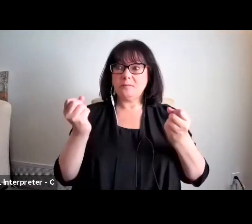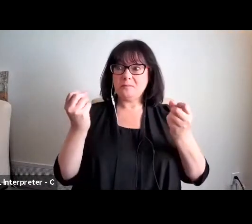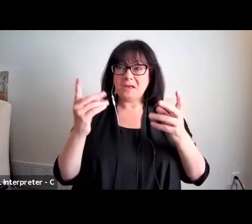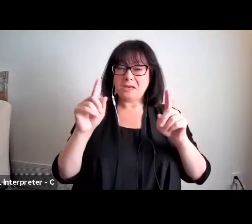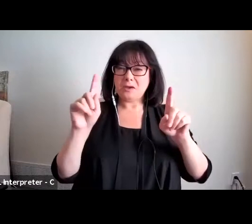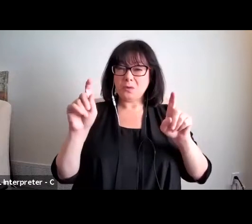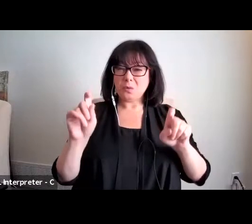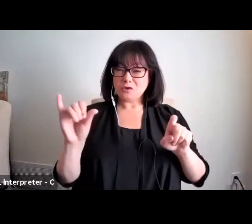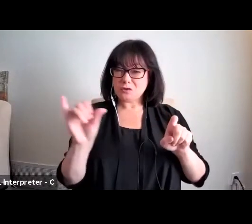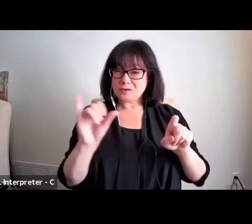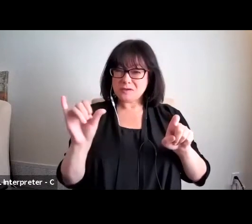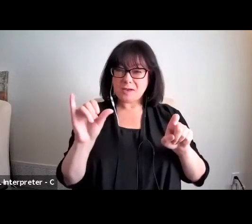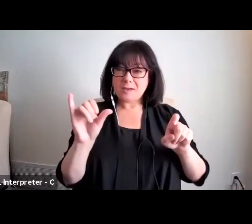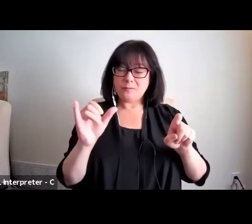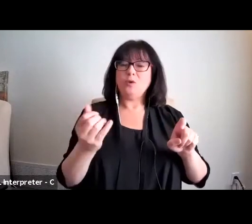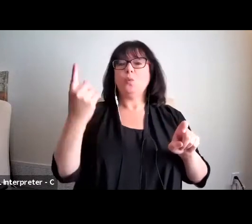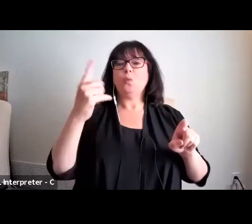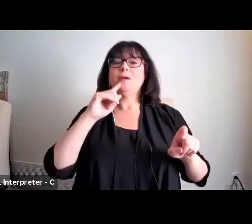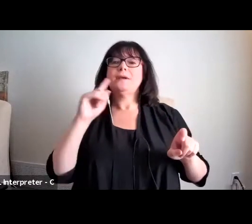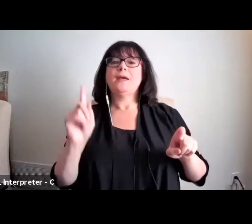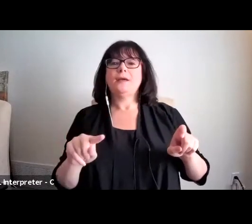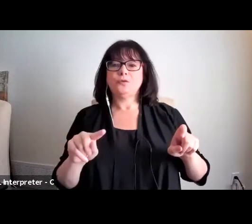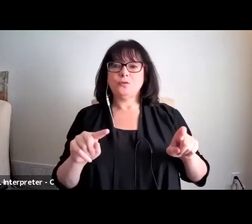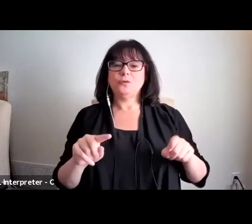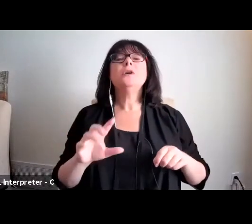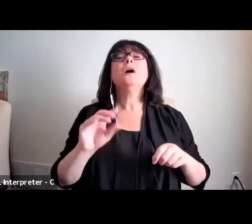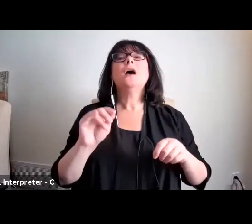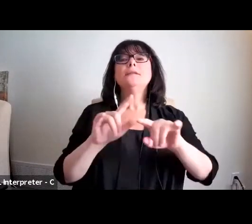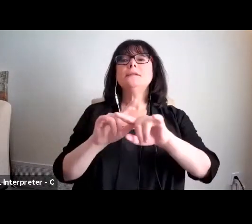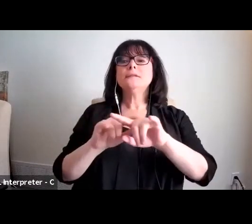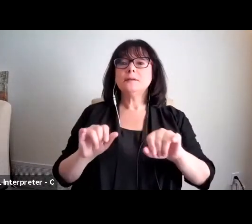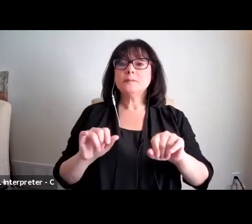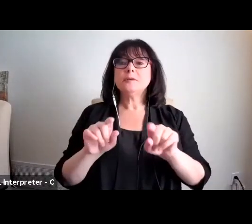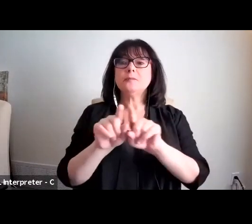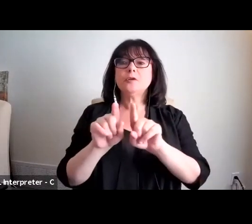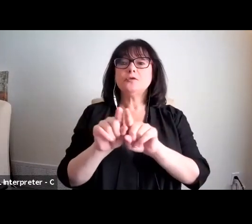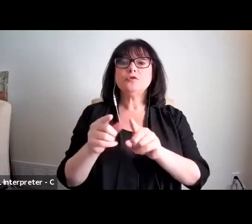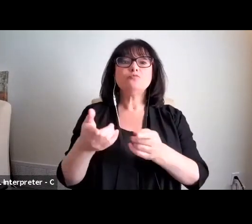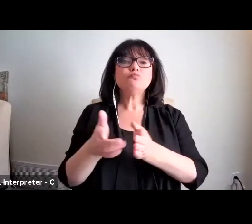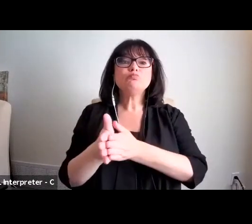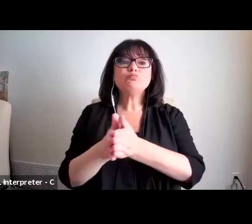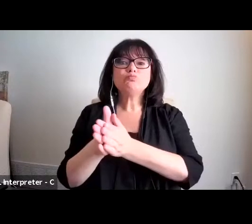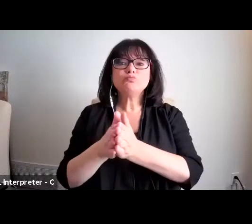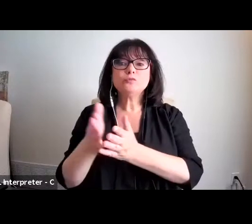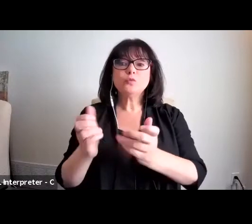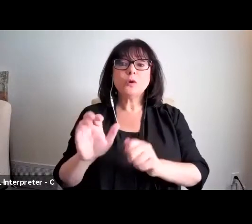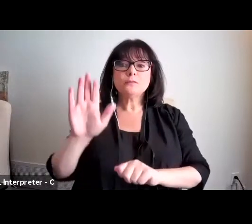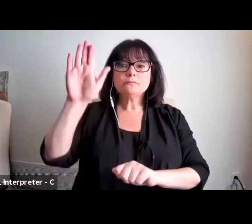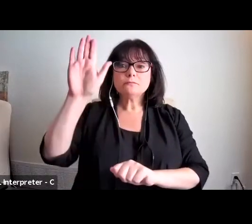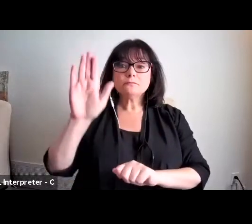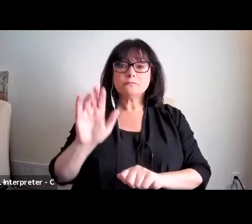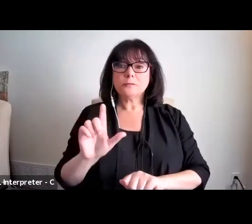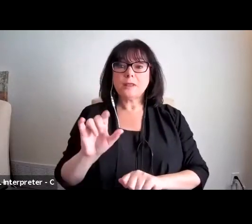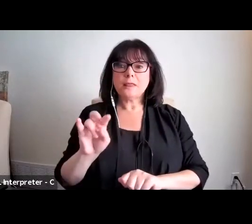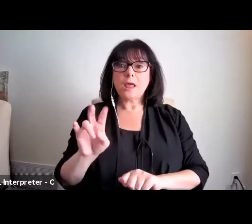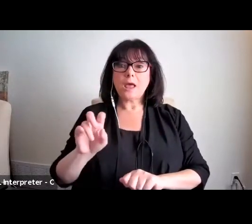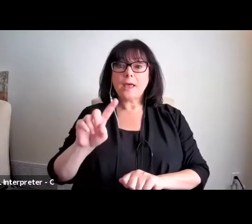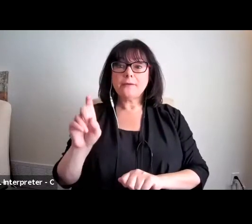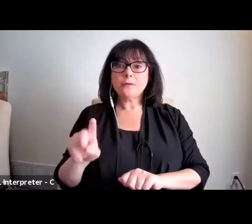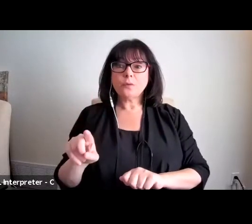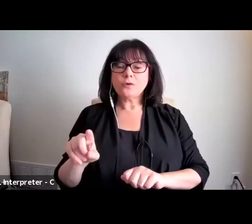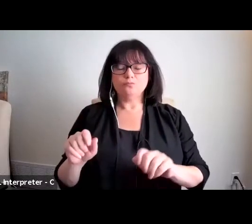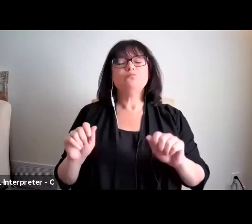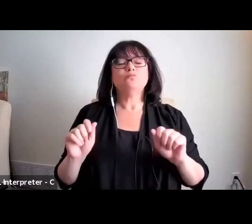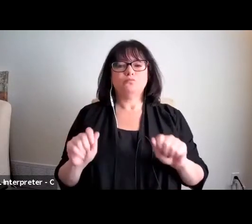response. We'll also be taking questions live, and there's a few different ways that's going to happen. One